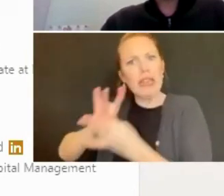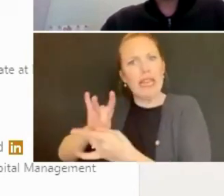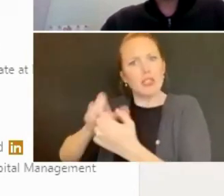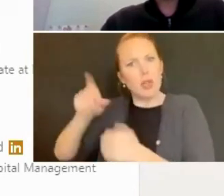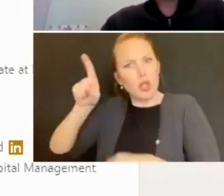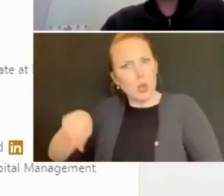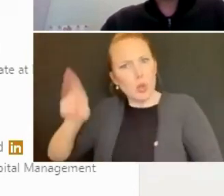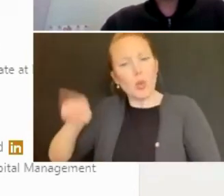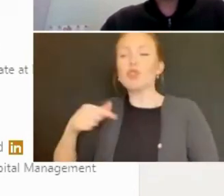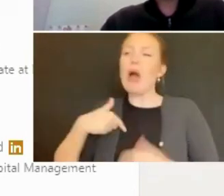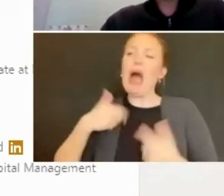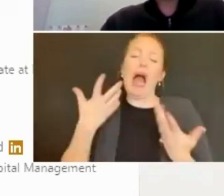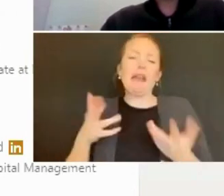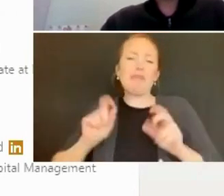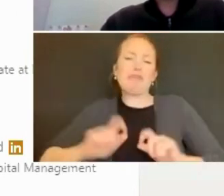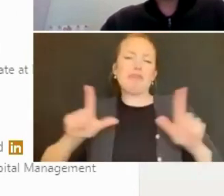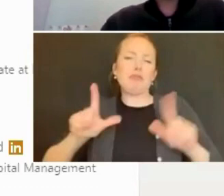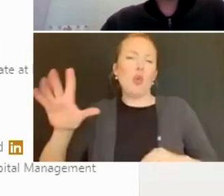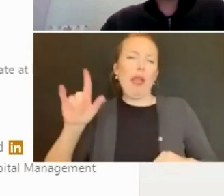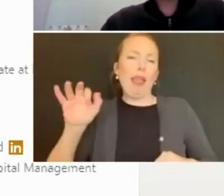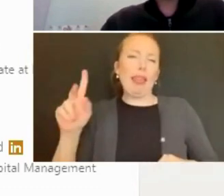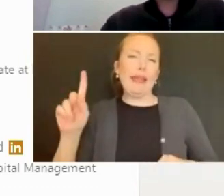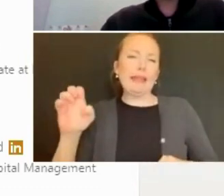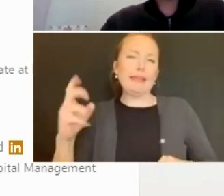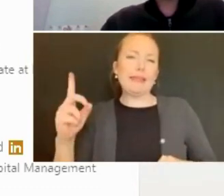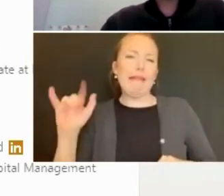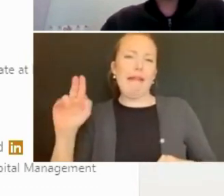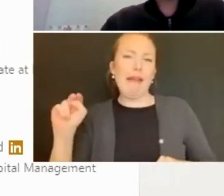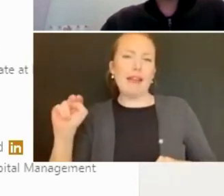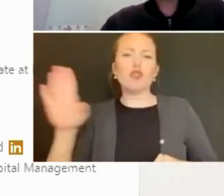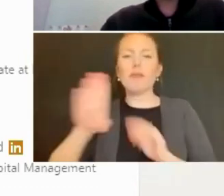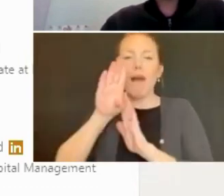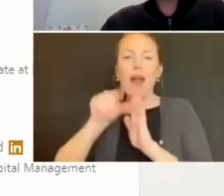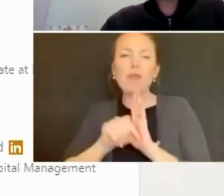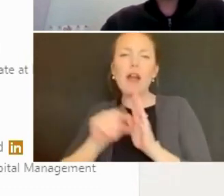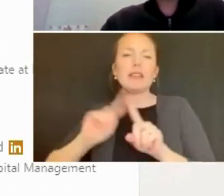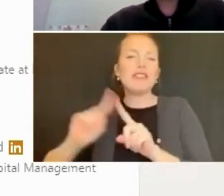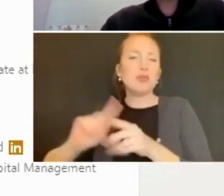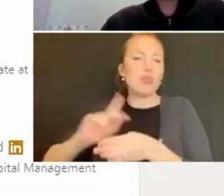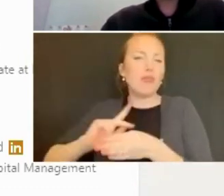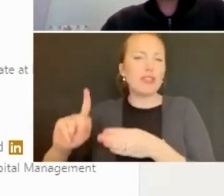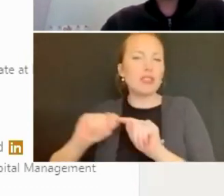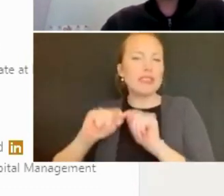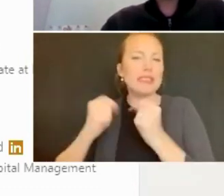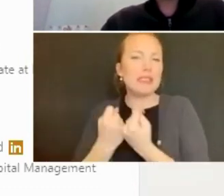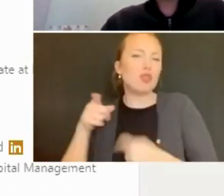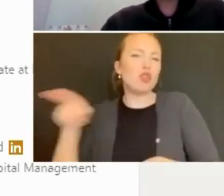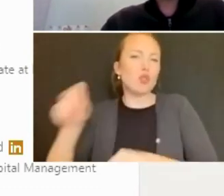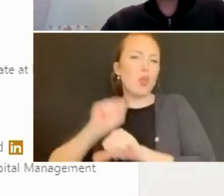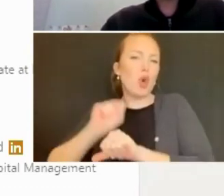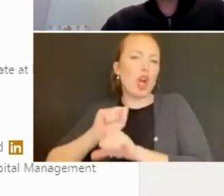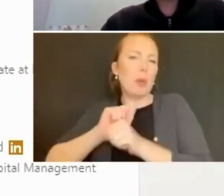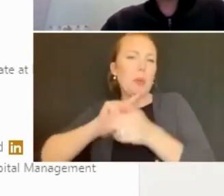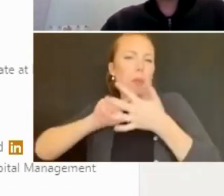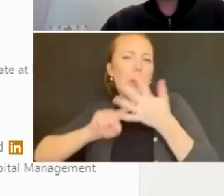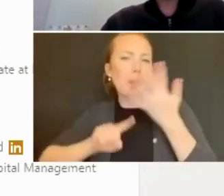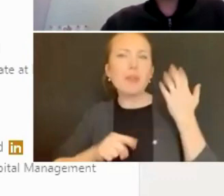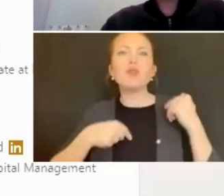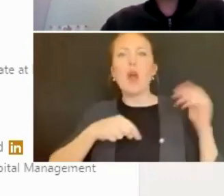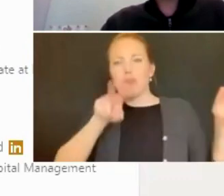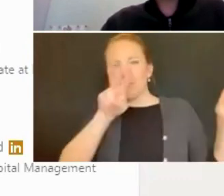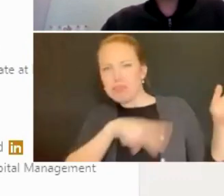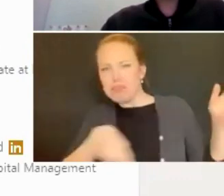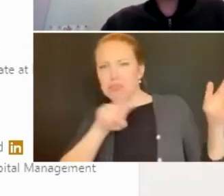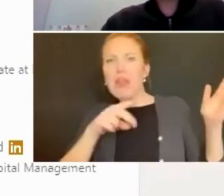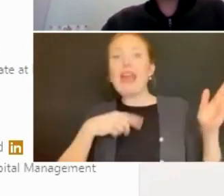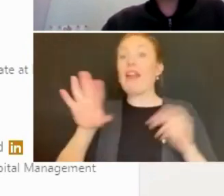on your LinkedIn and learning about your background and different professional teams you've worked for. And I also went to the sites for your